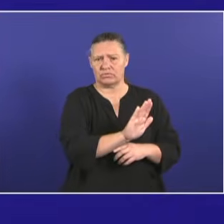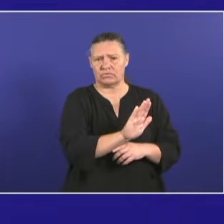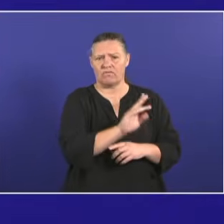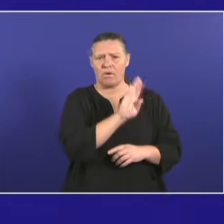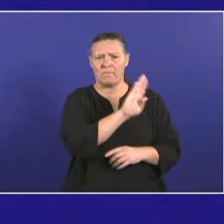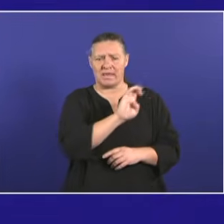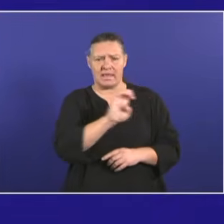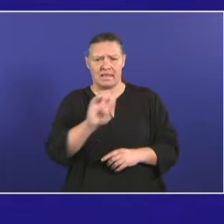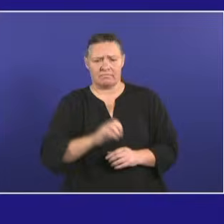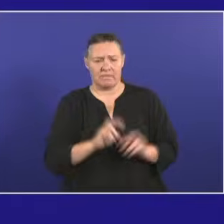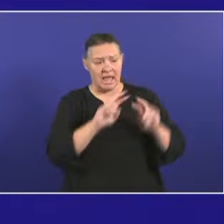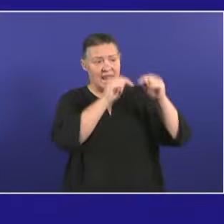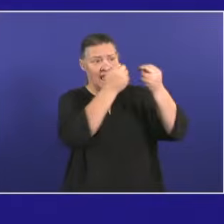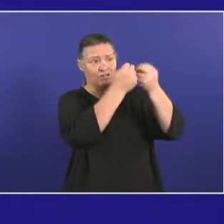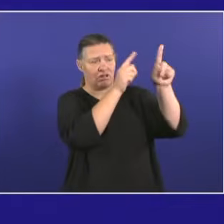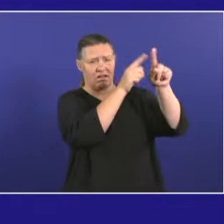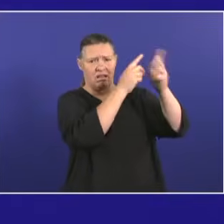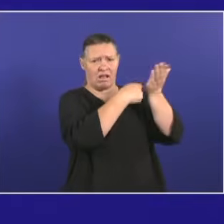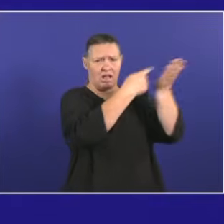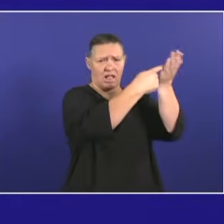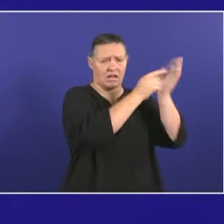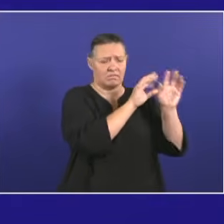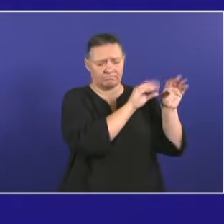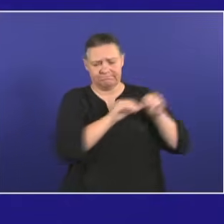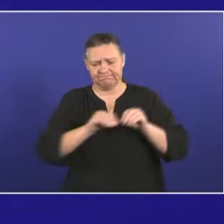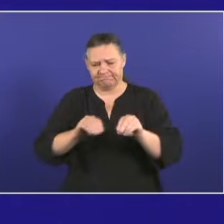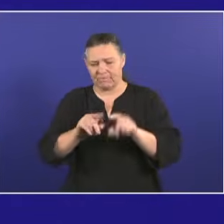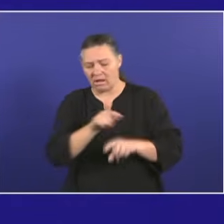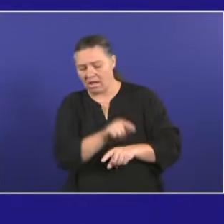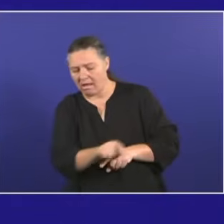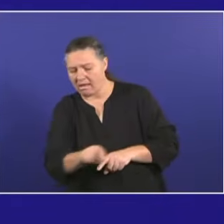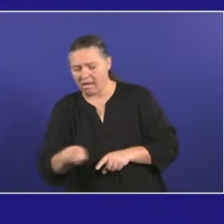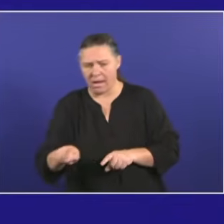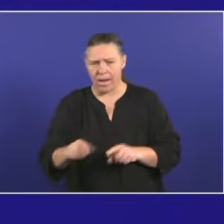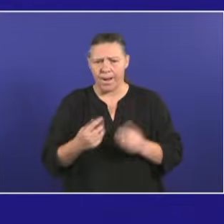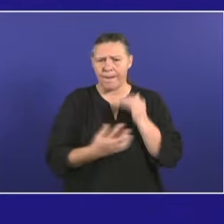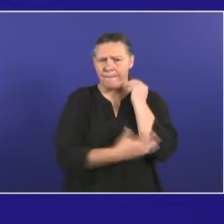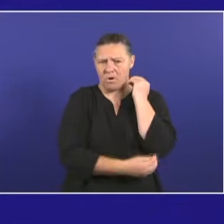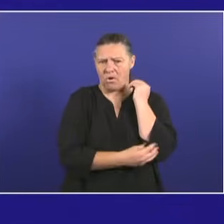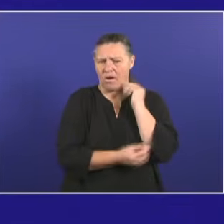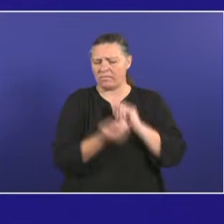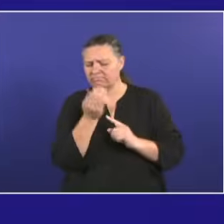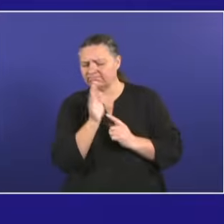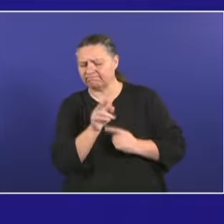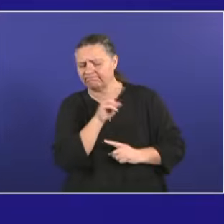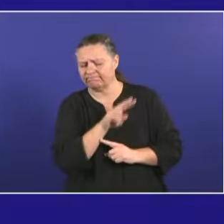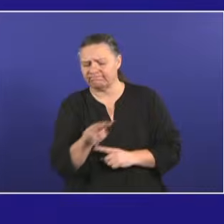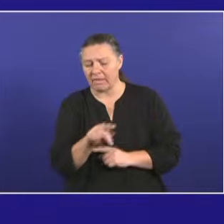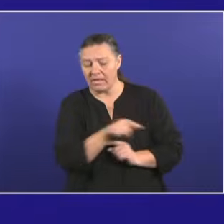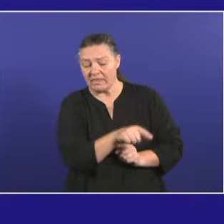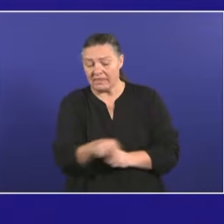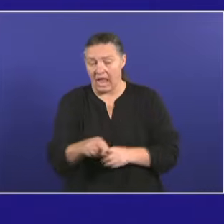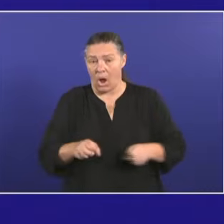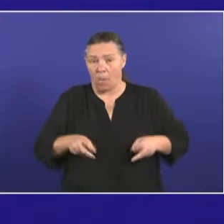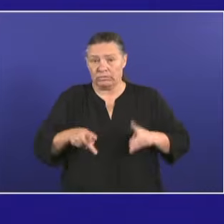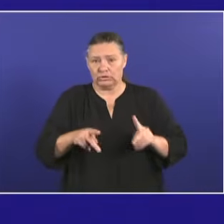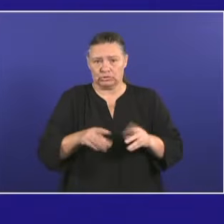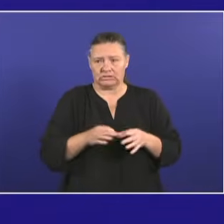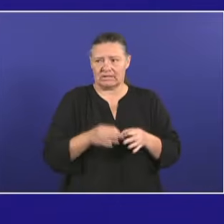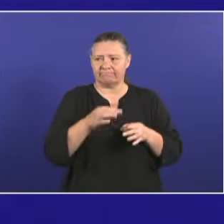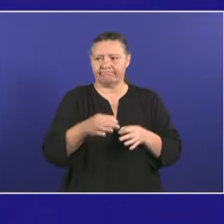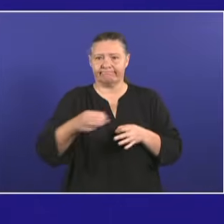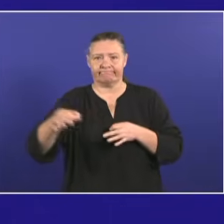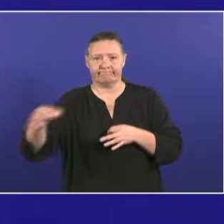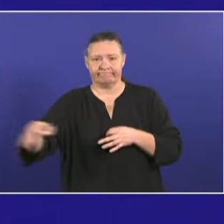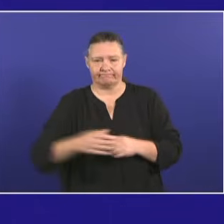national debate towards inclusion that targets the poor and actually expands opportunity.